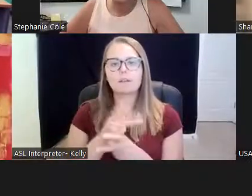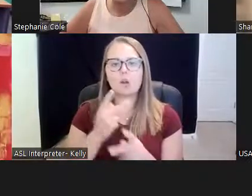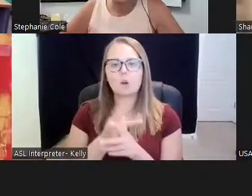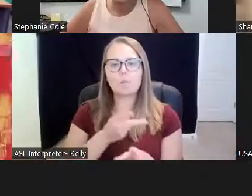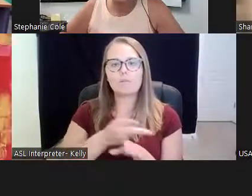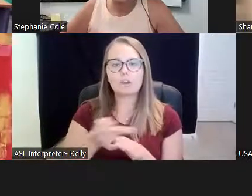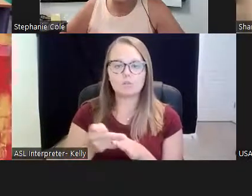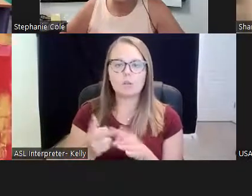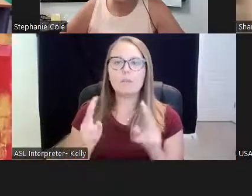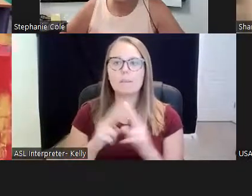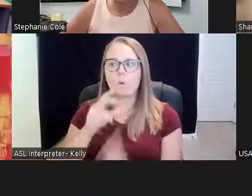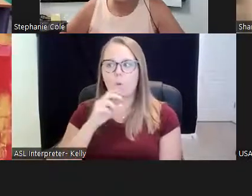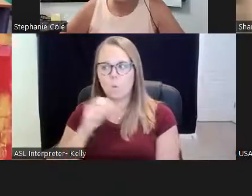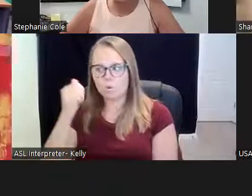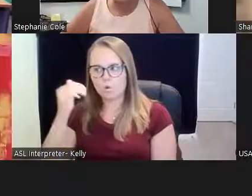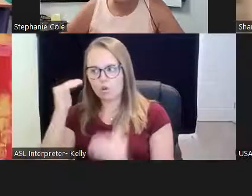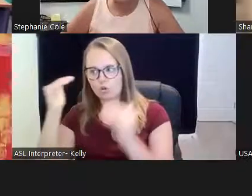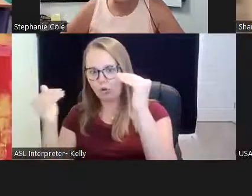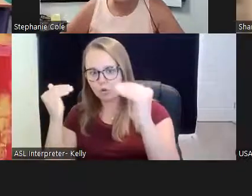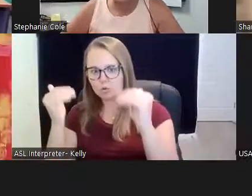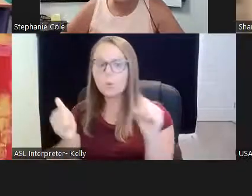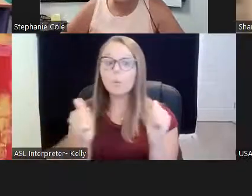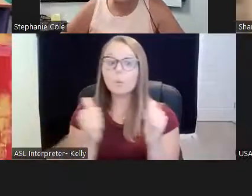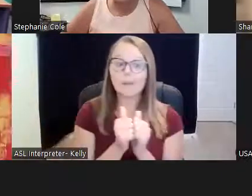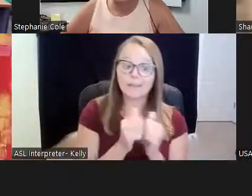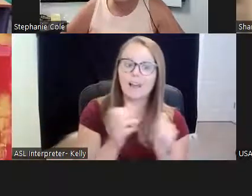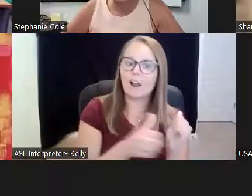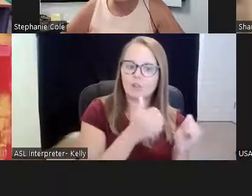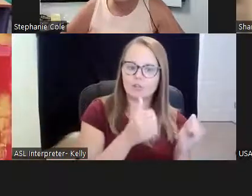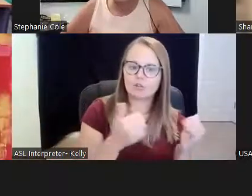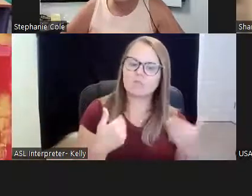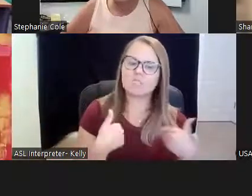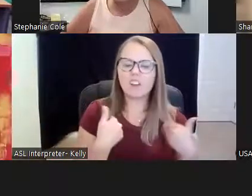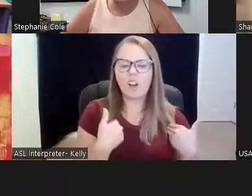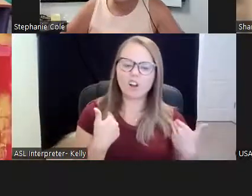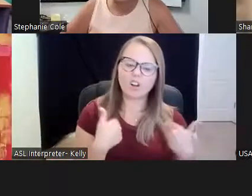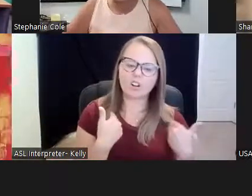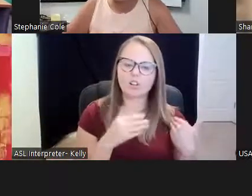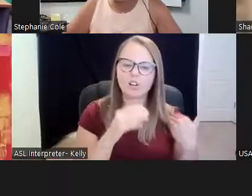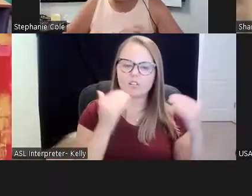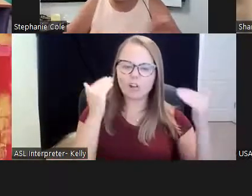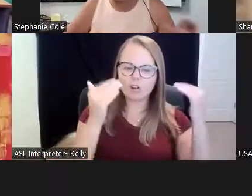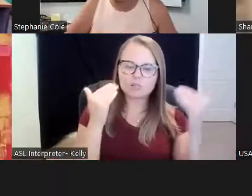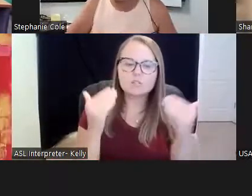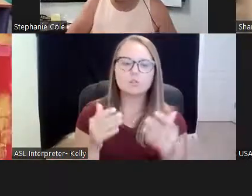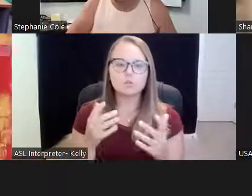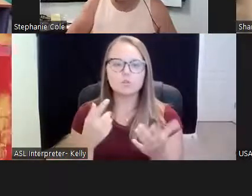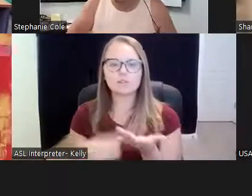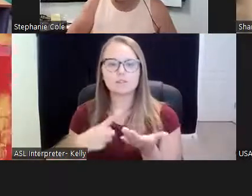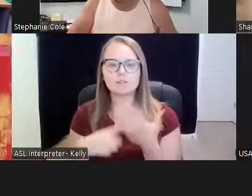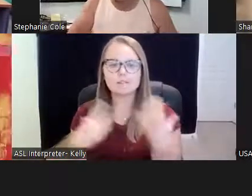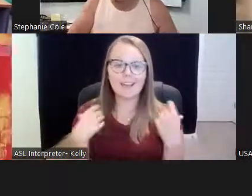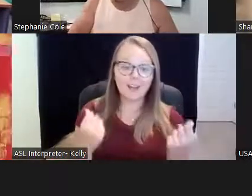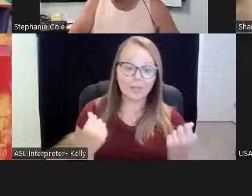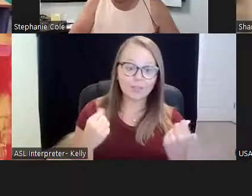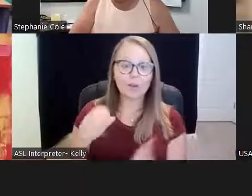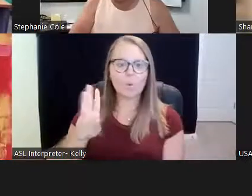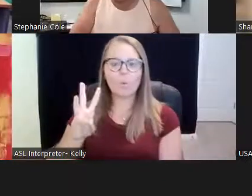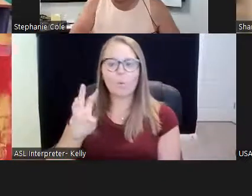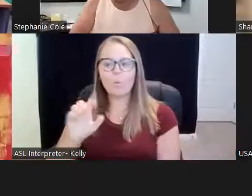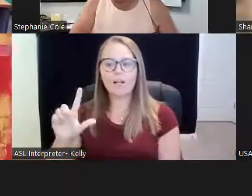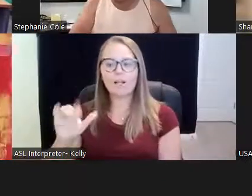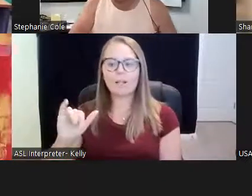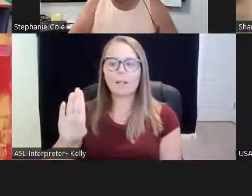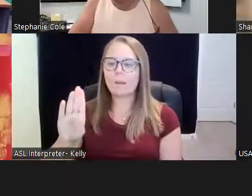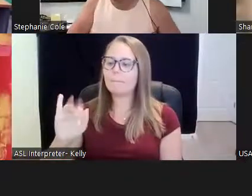which pair older adults with adults, younger adults, to discuss health and well-being topics. These programs